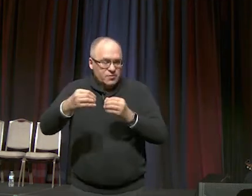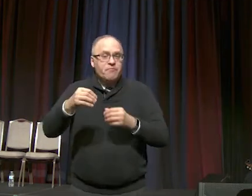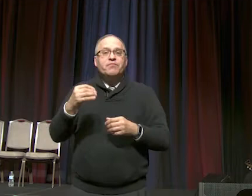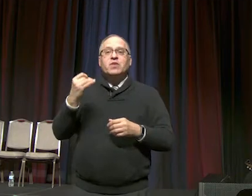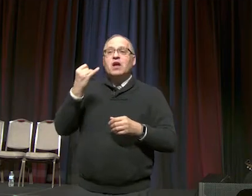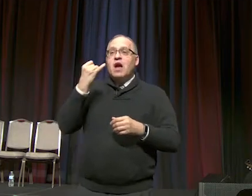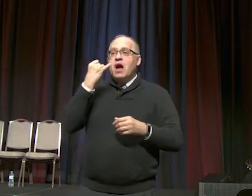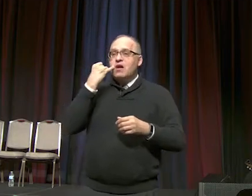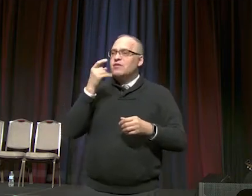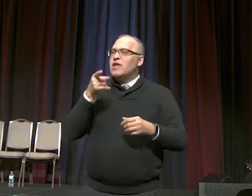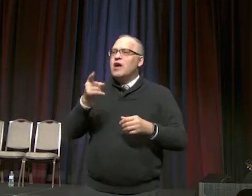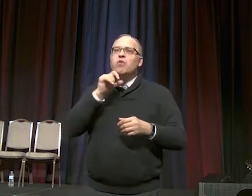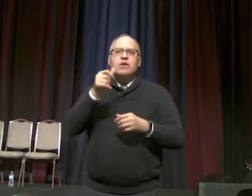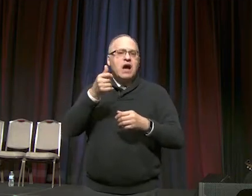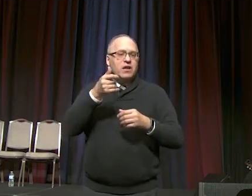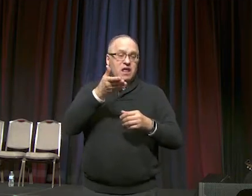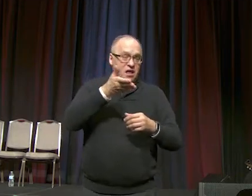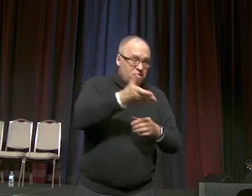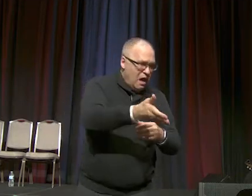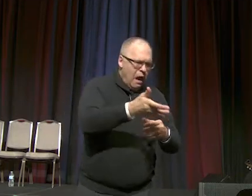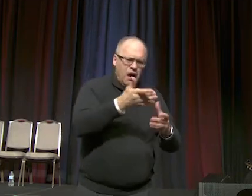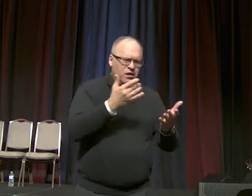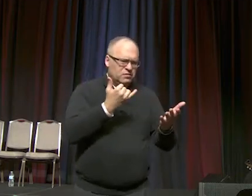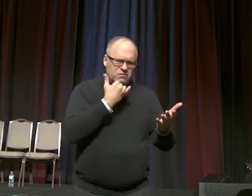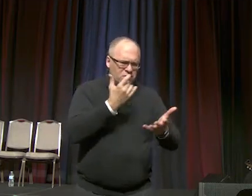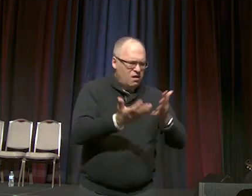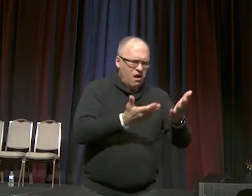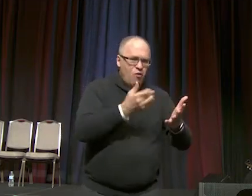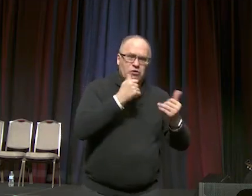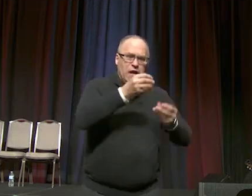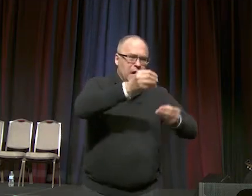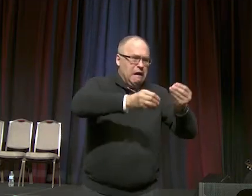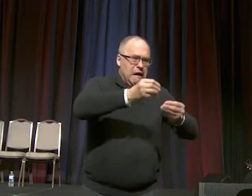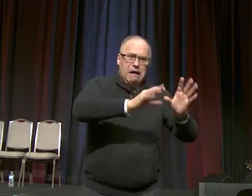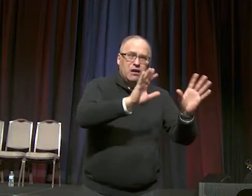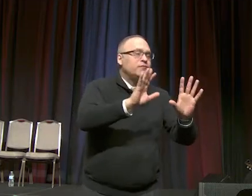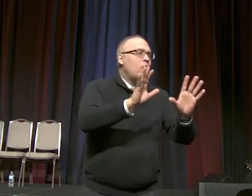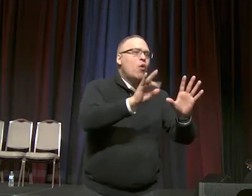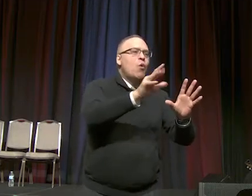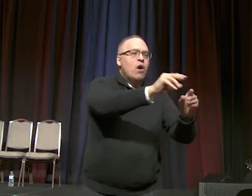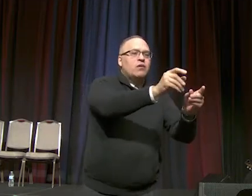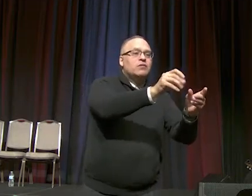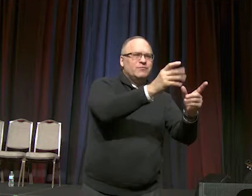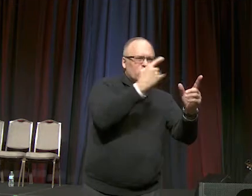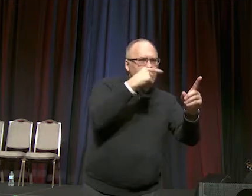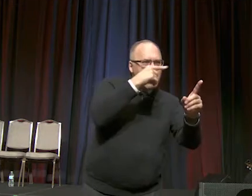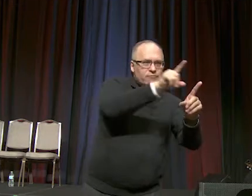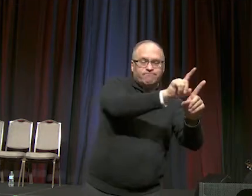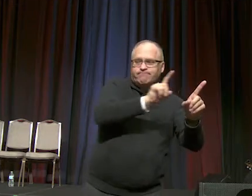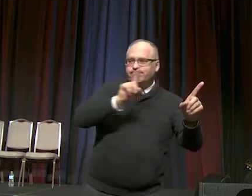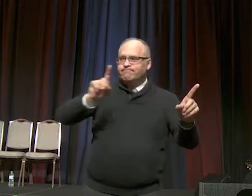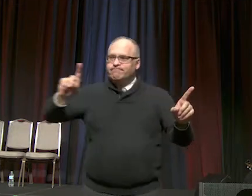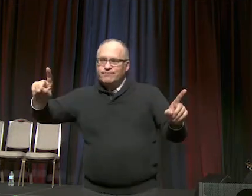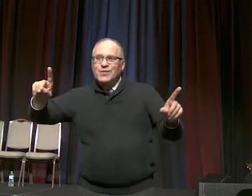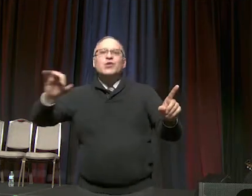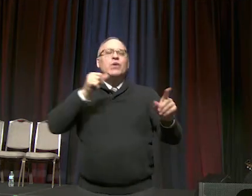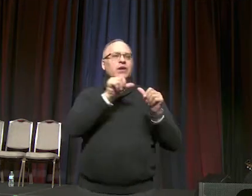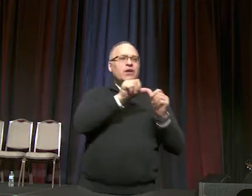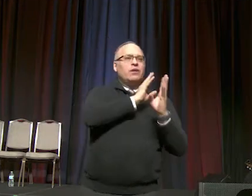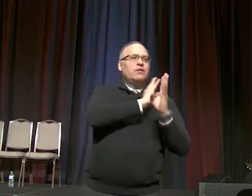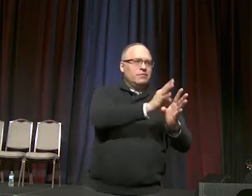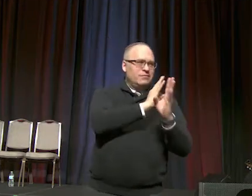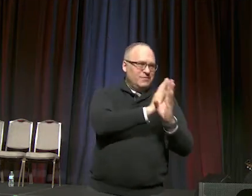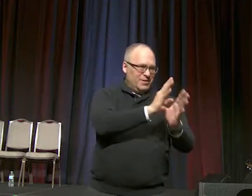they will not try to fix it right there at the station. We will move them over into another area and keep the process moving since we are